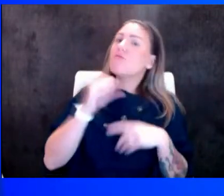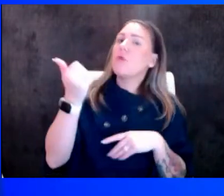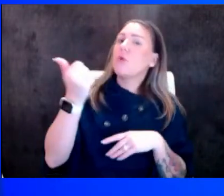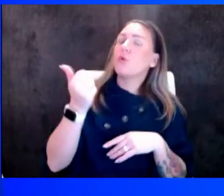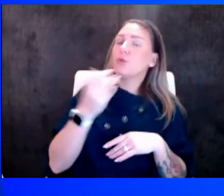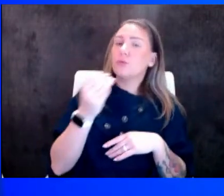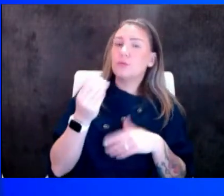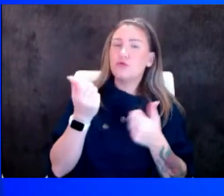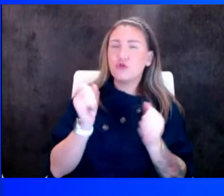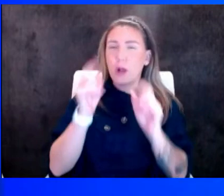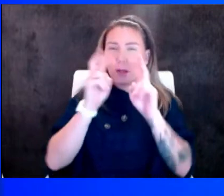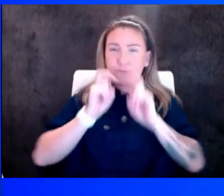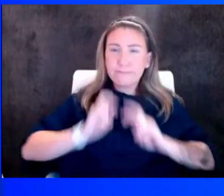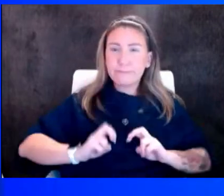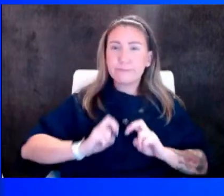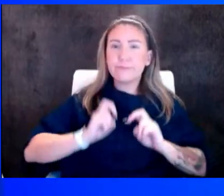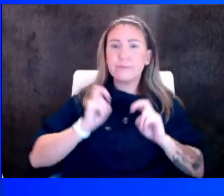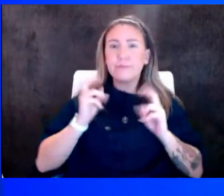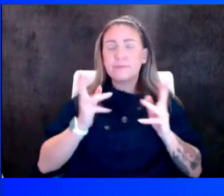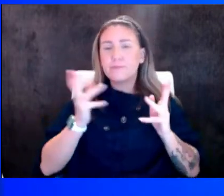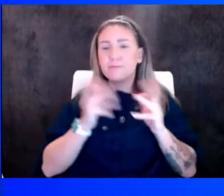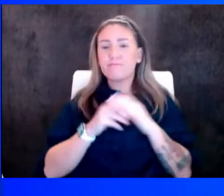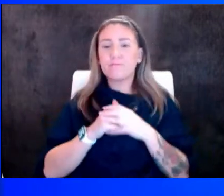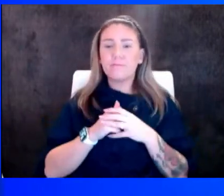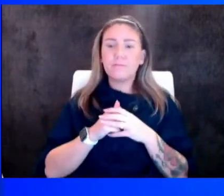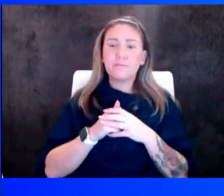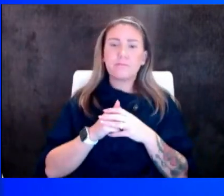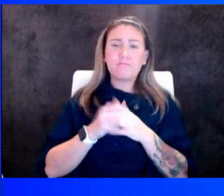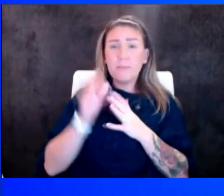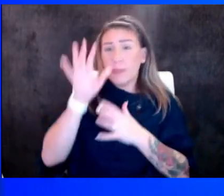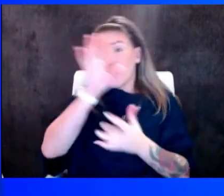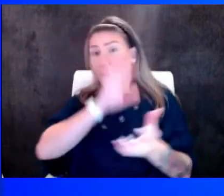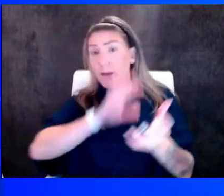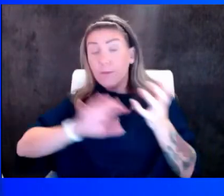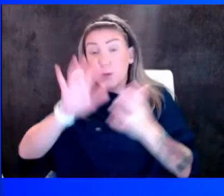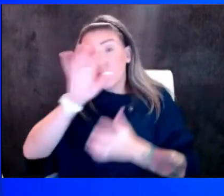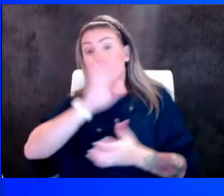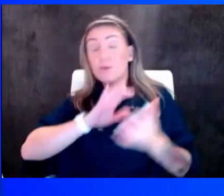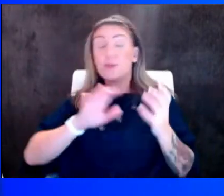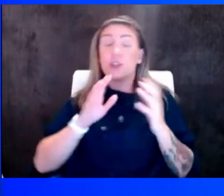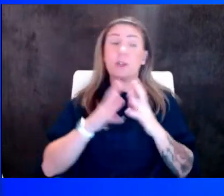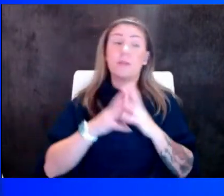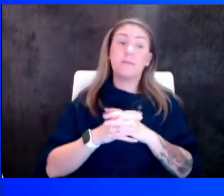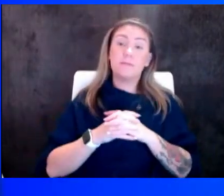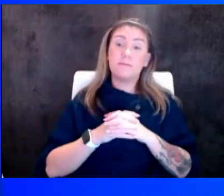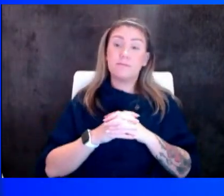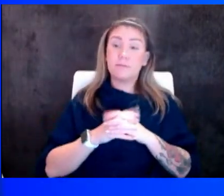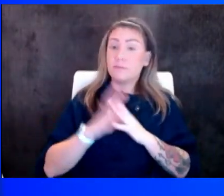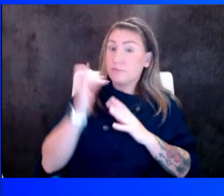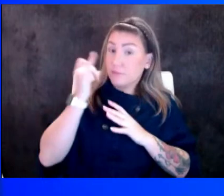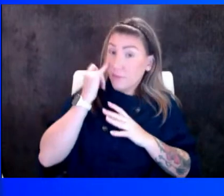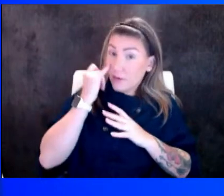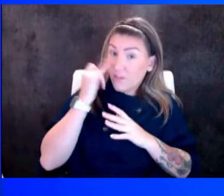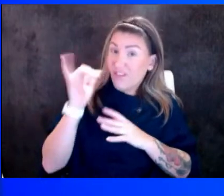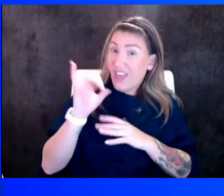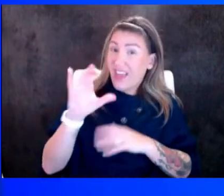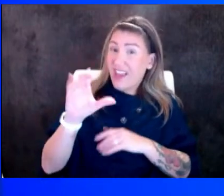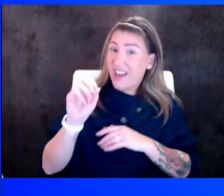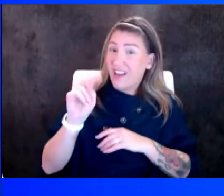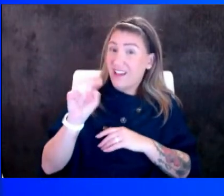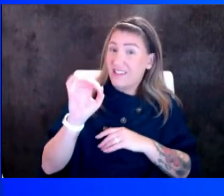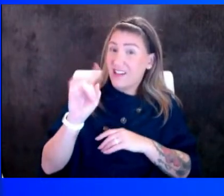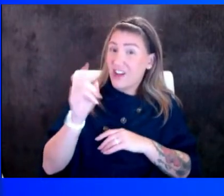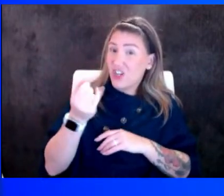assess, I think looking at some confusion might be concerning things, if you're concerned about a concussion or something. You were speaking about